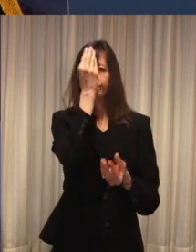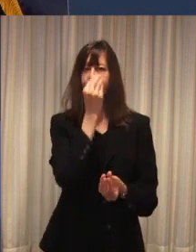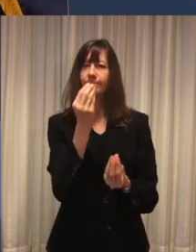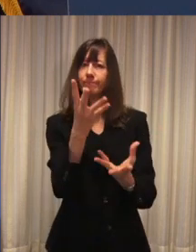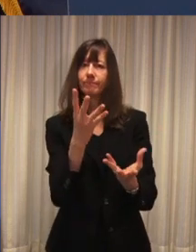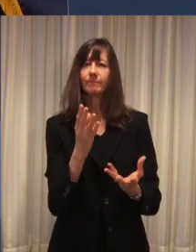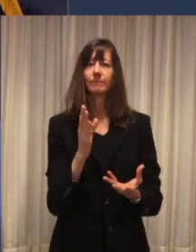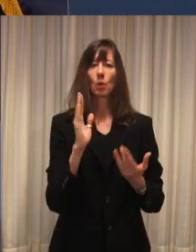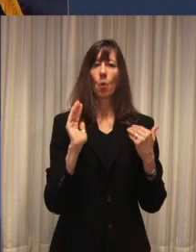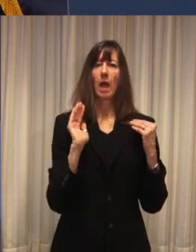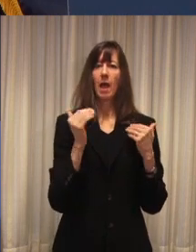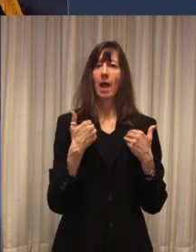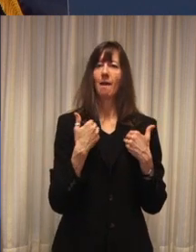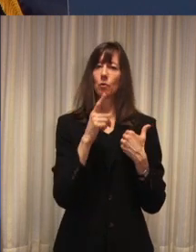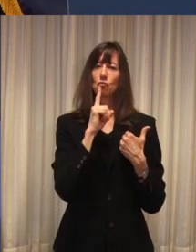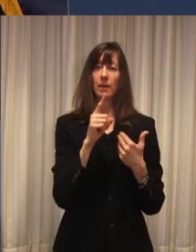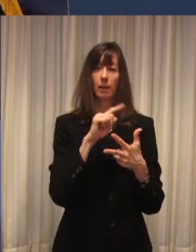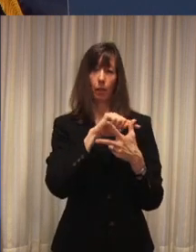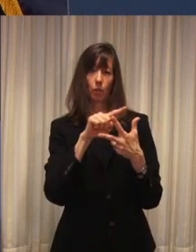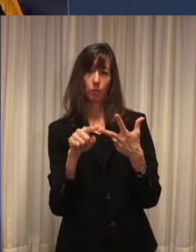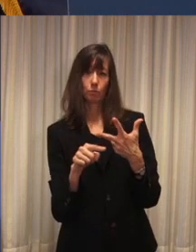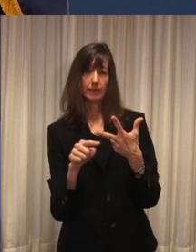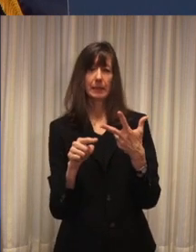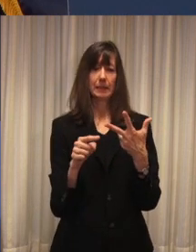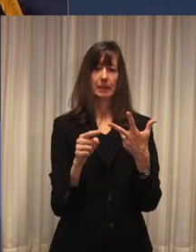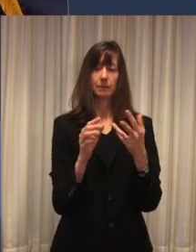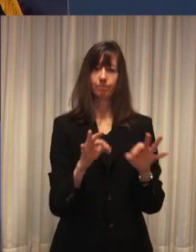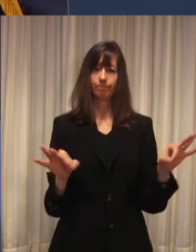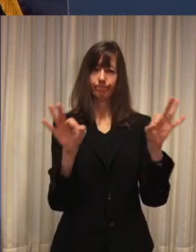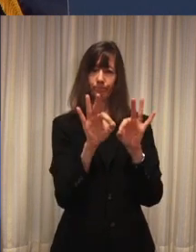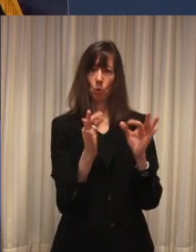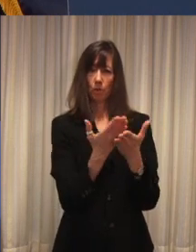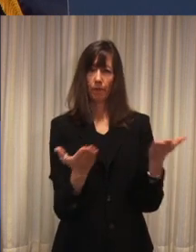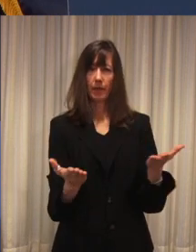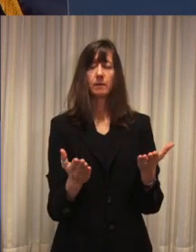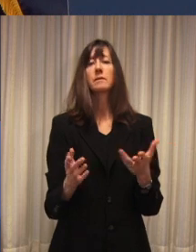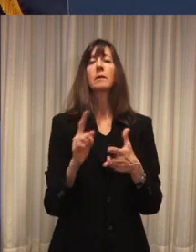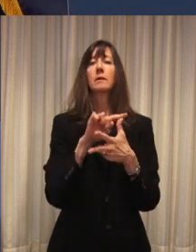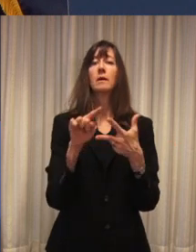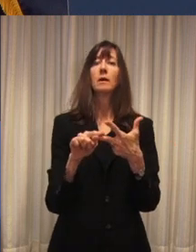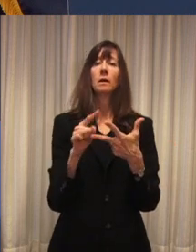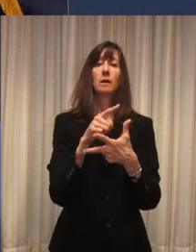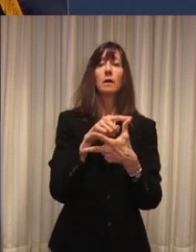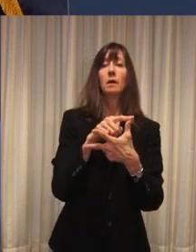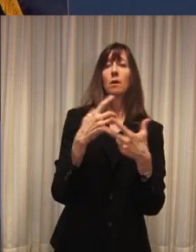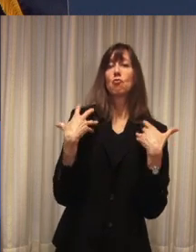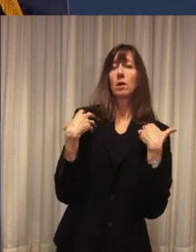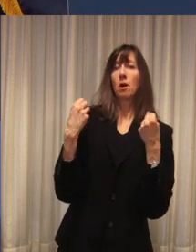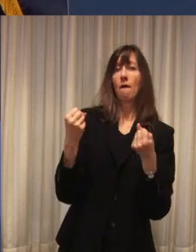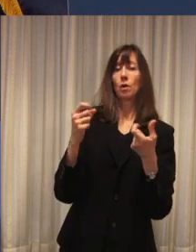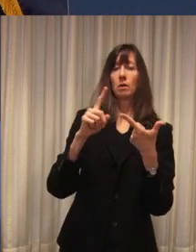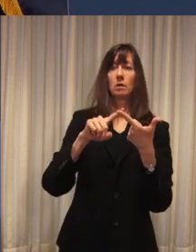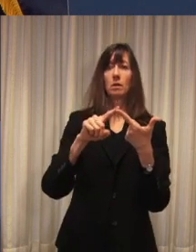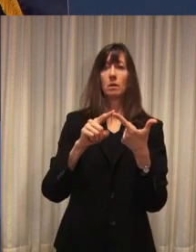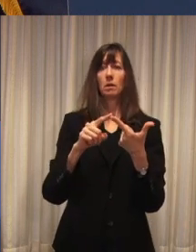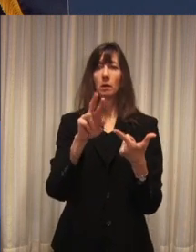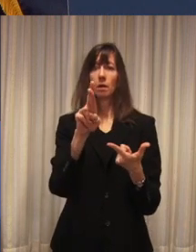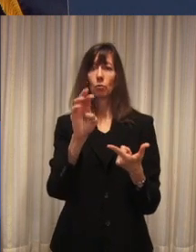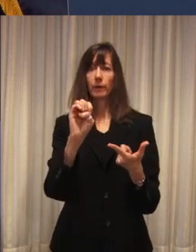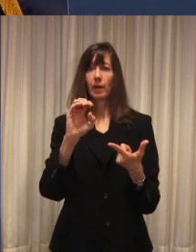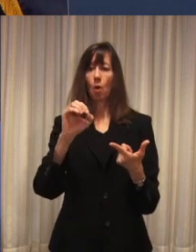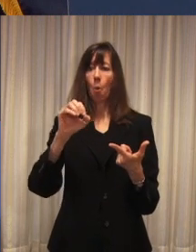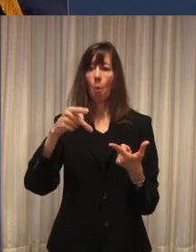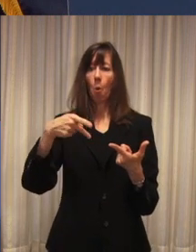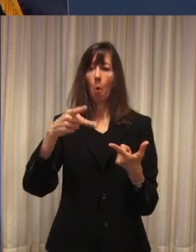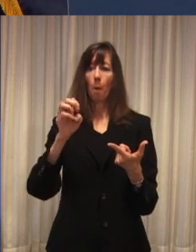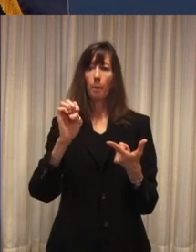here, three lines of effort, and you can see them here: recover, reopen, and realign. And